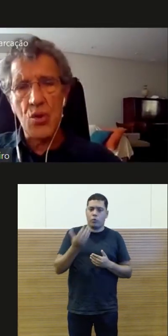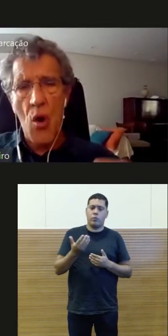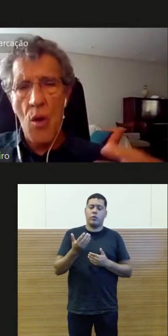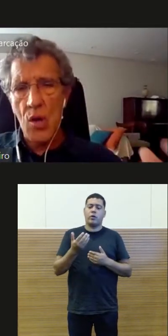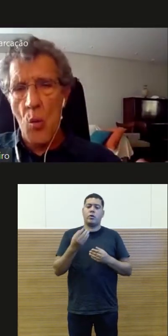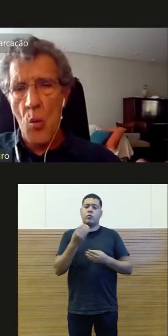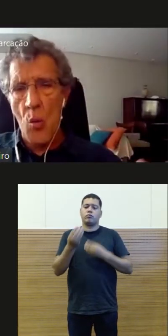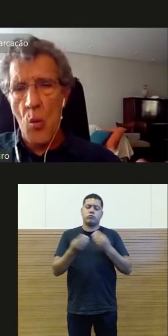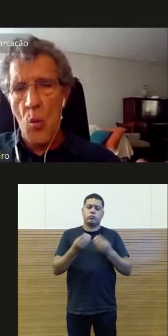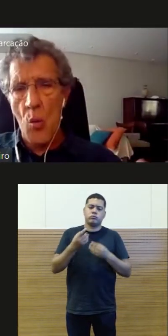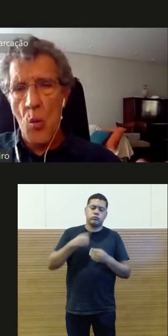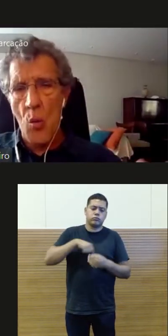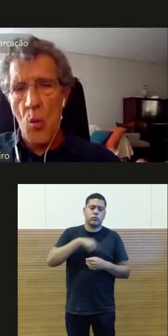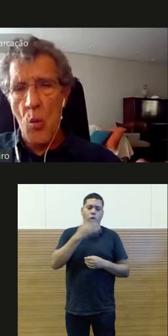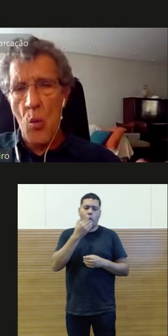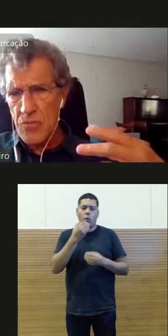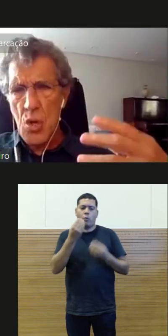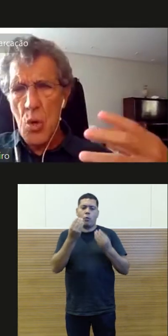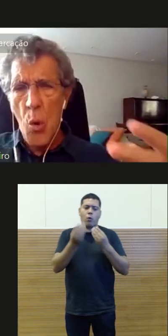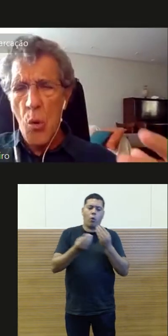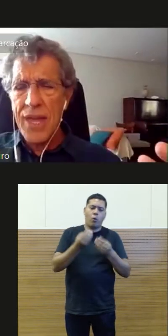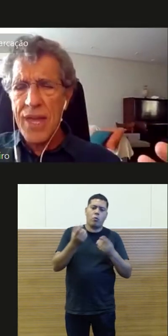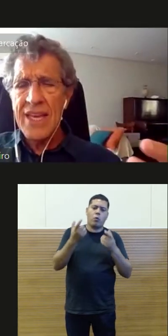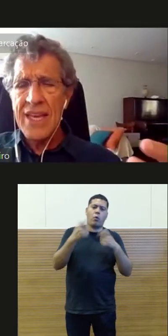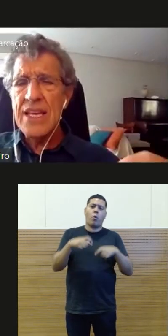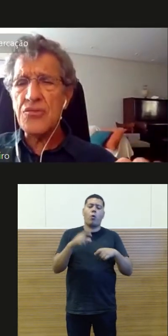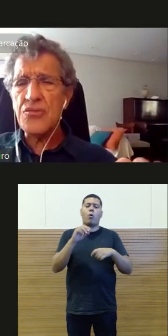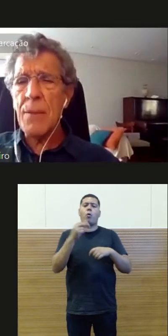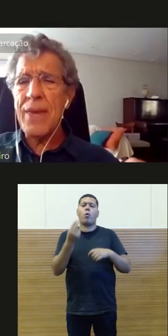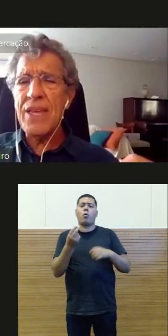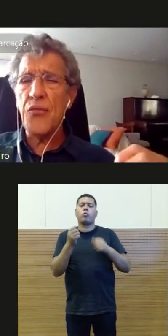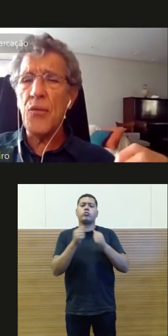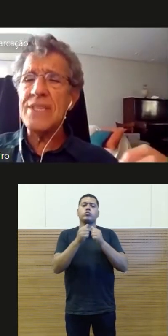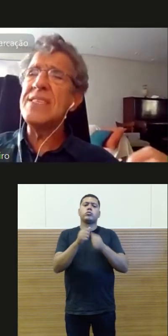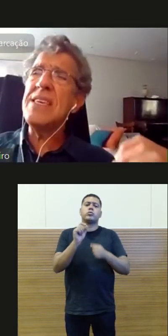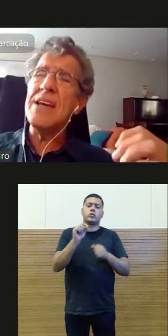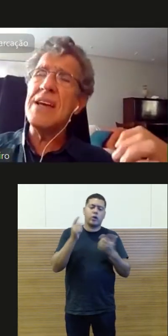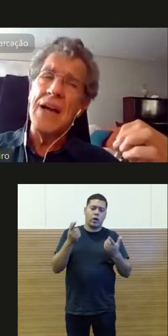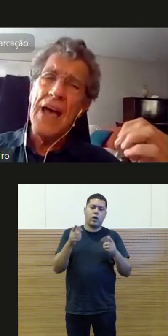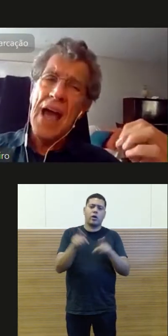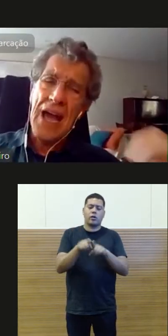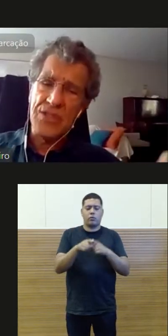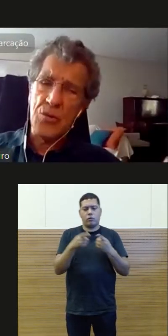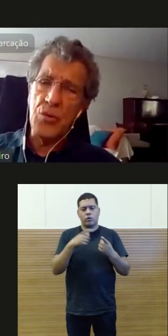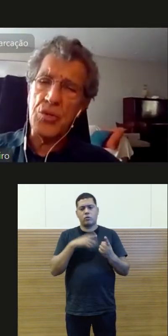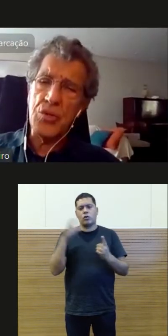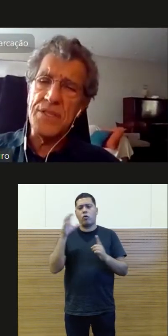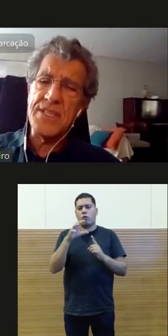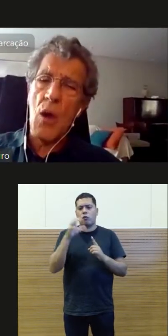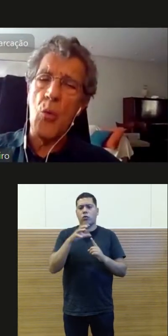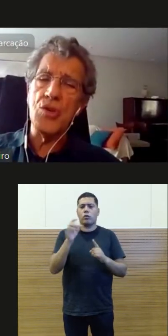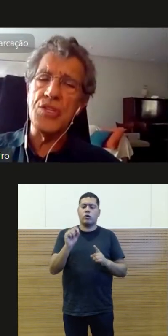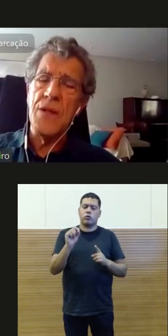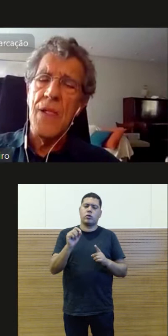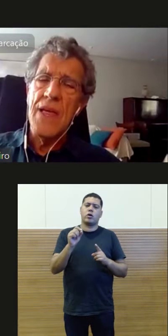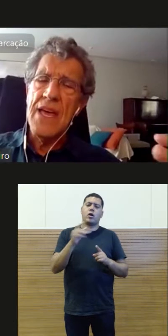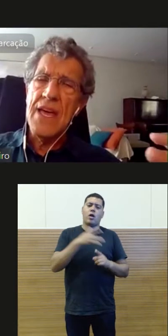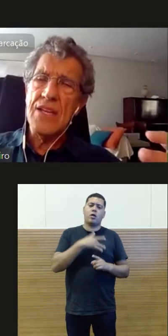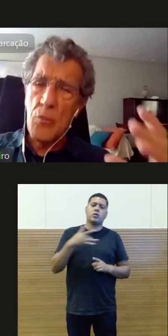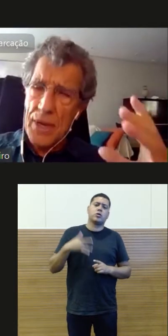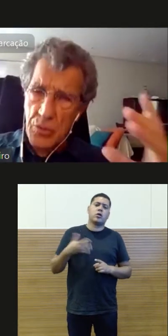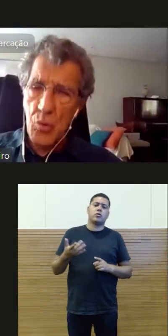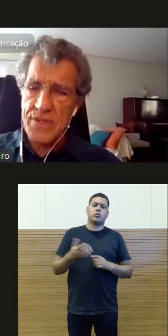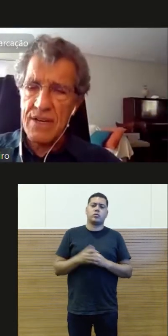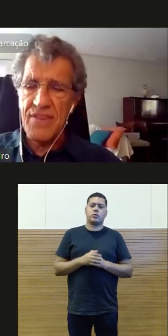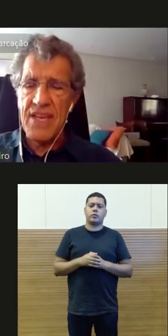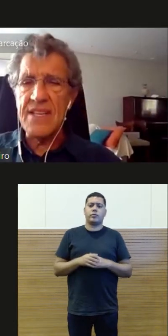ways of eating, or how we eat, how much, where, with whom, all of that influence the